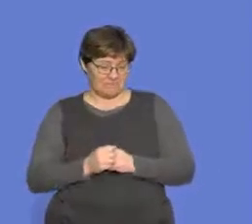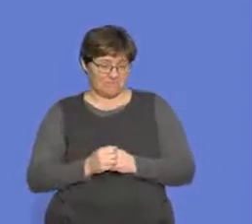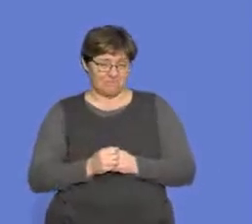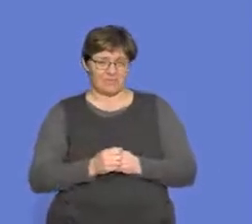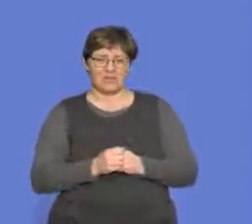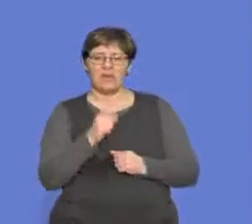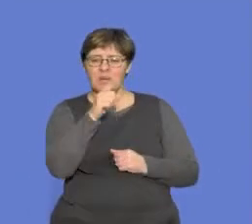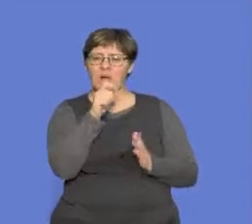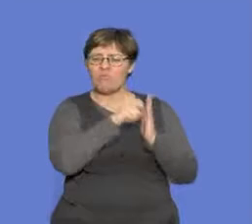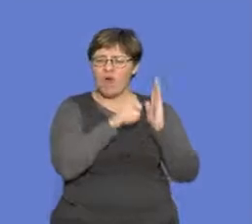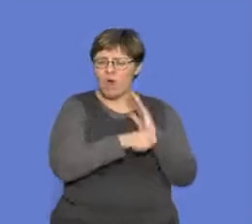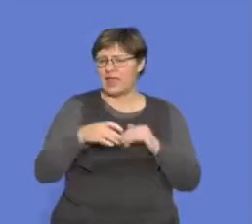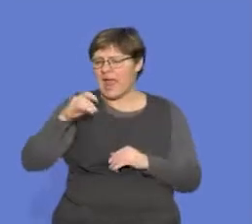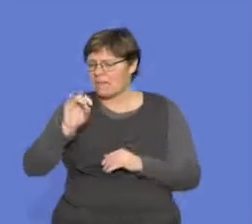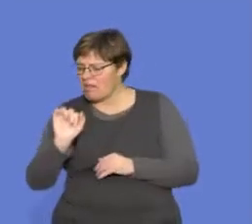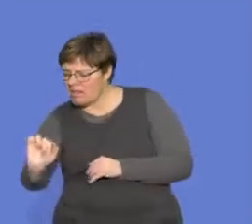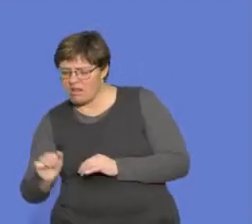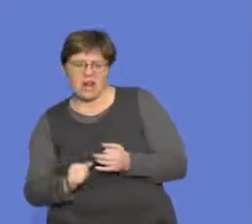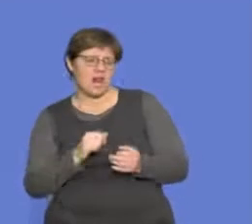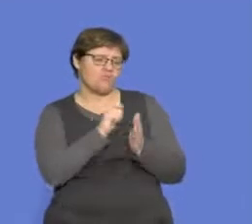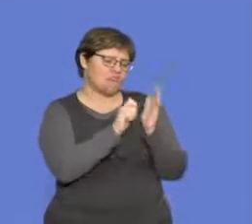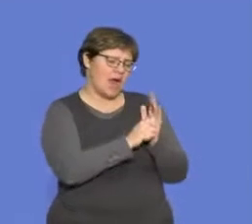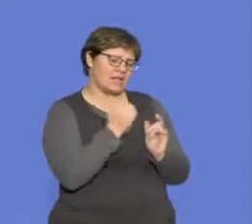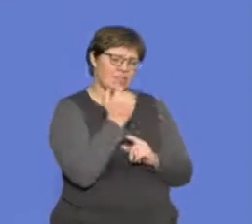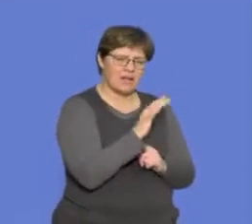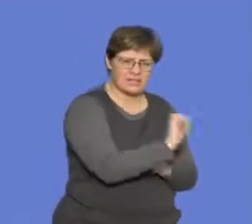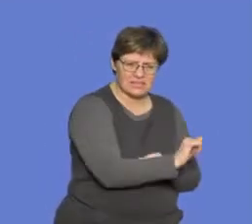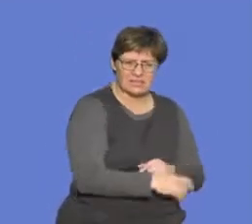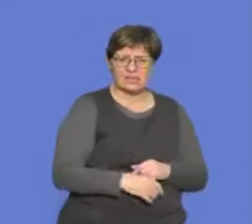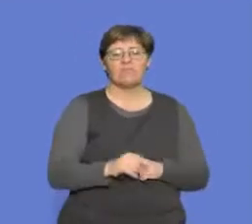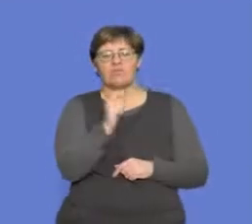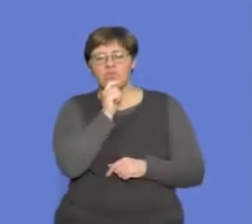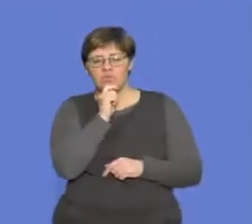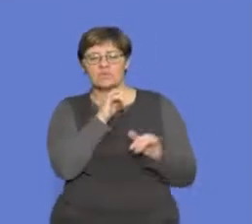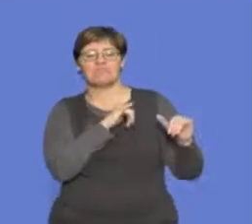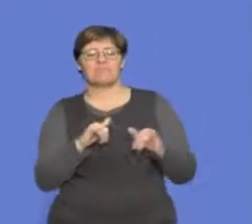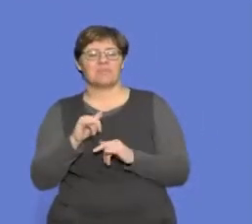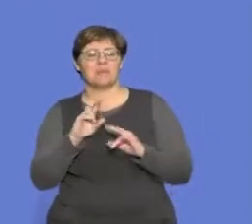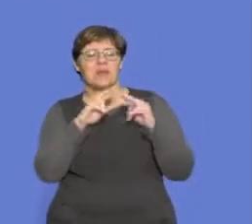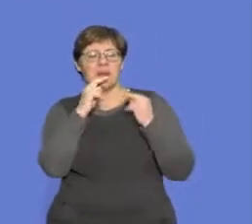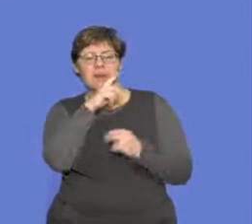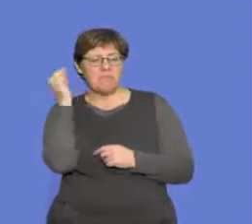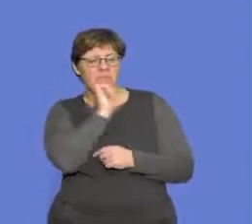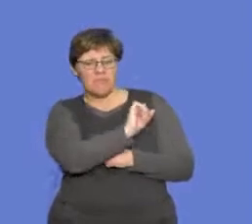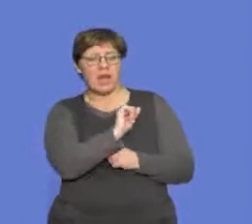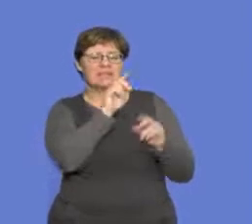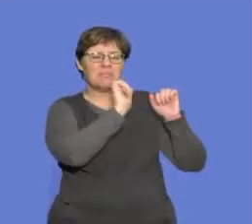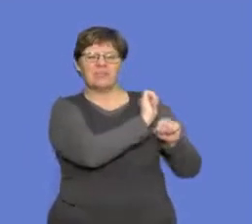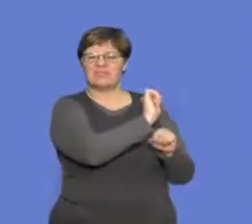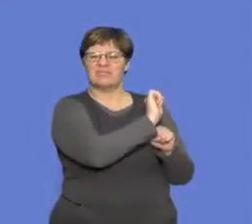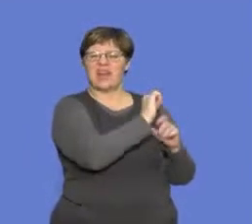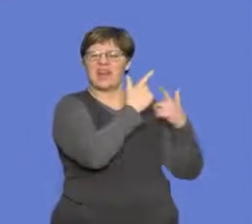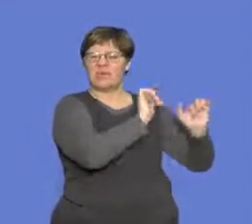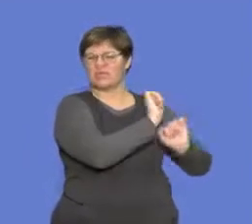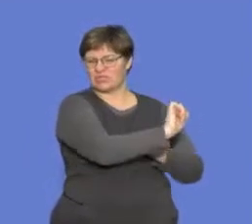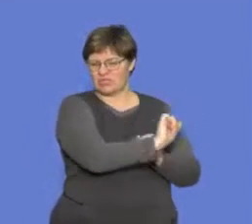People wrote about animals and plants, either used their common names in various languages, or adopted